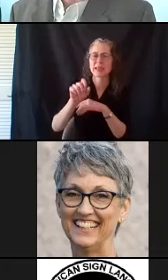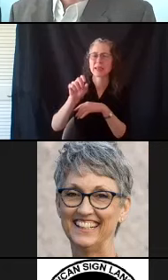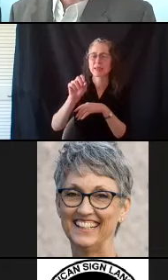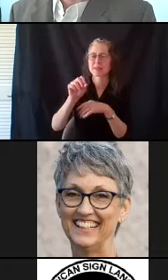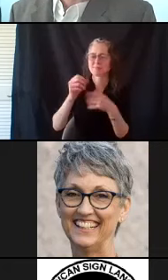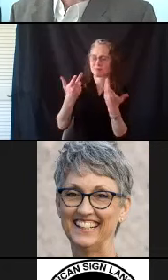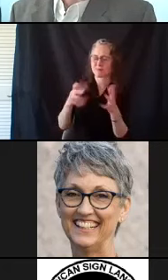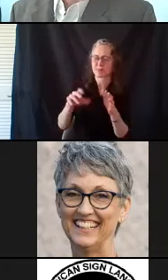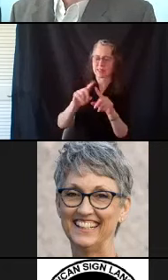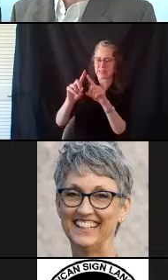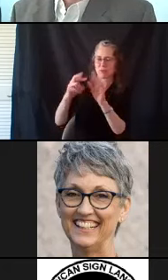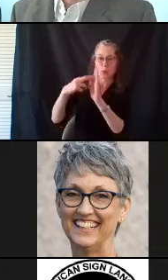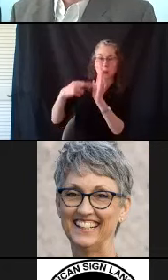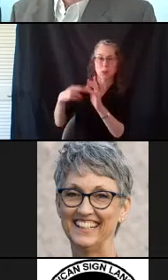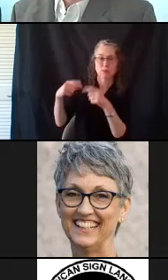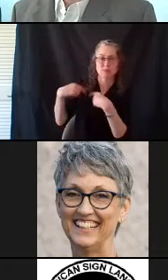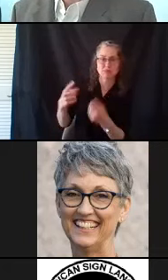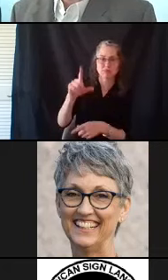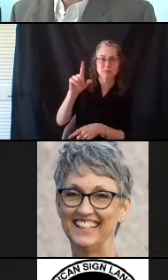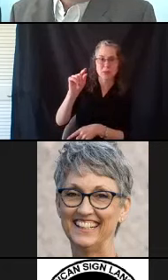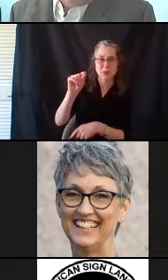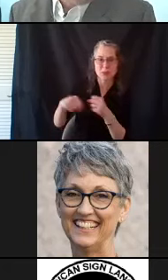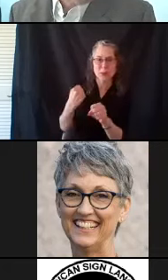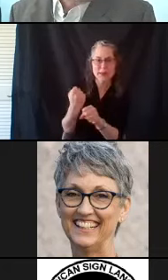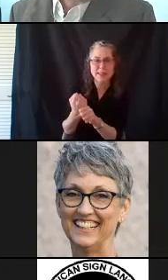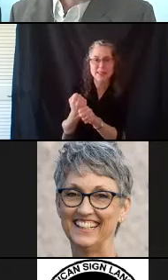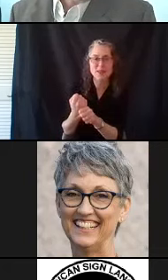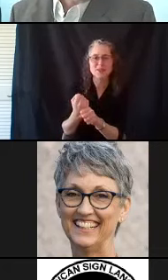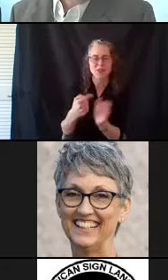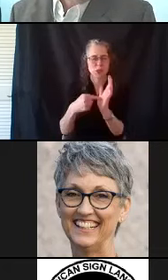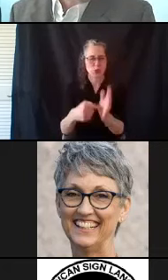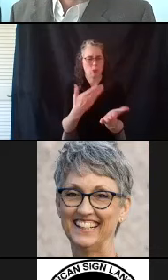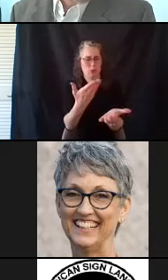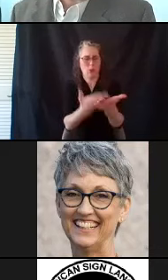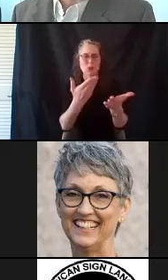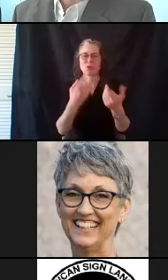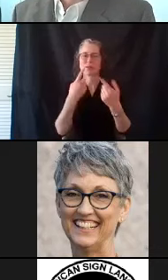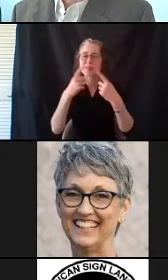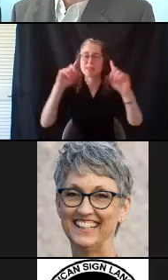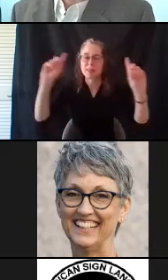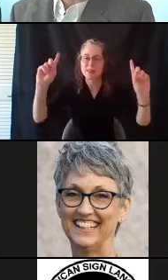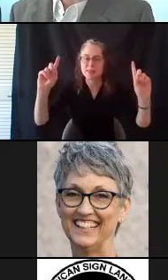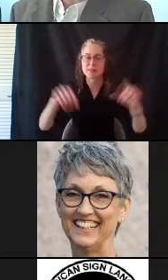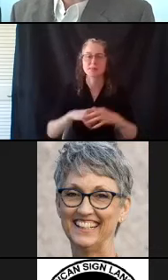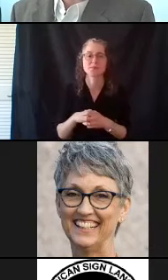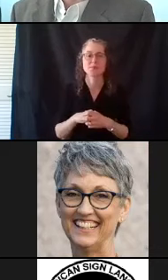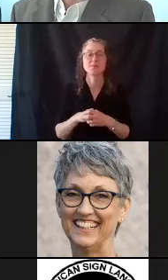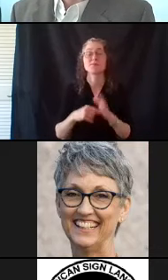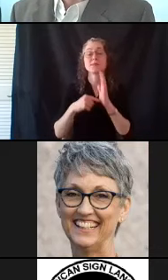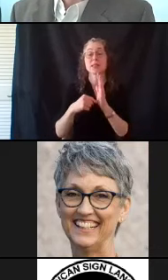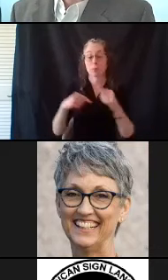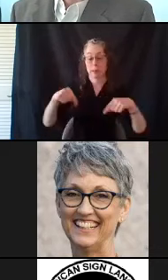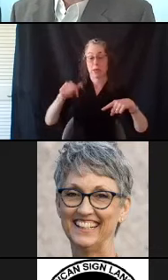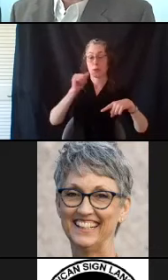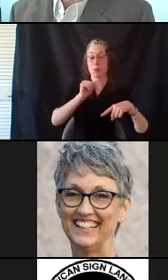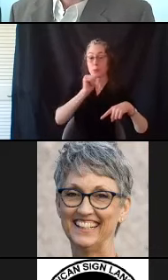and earlier demonstrate indisputable success. For example, down here in